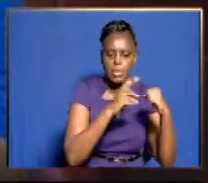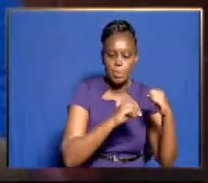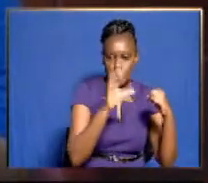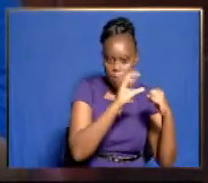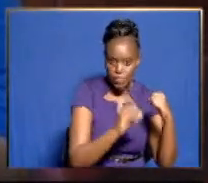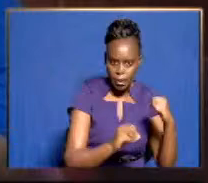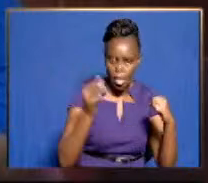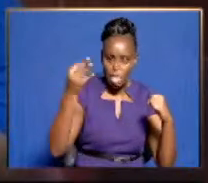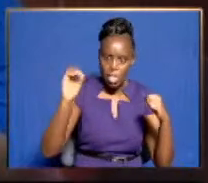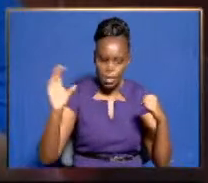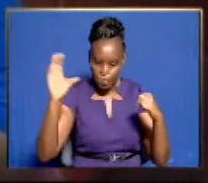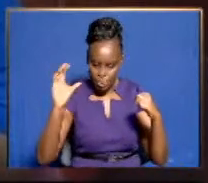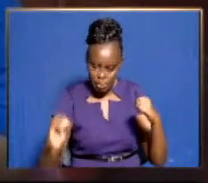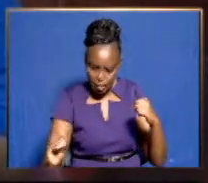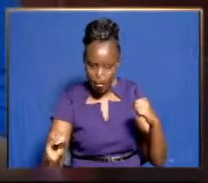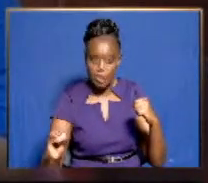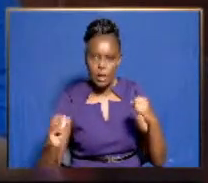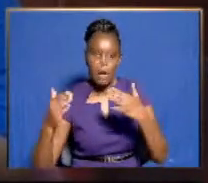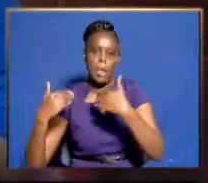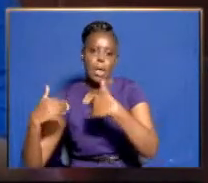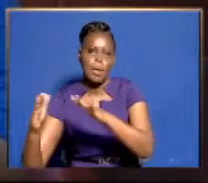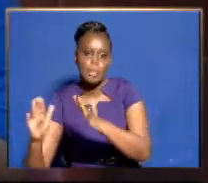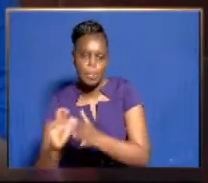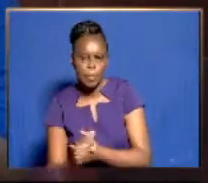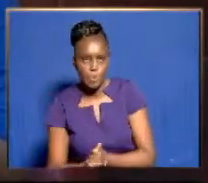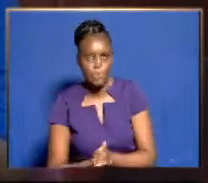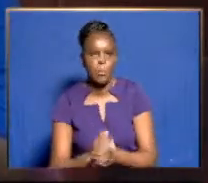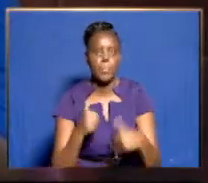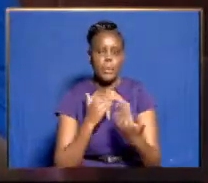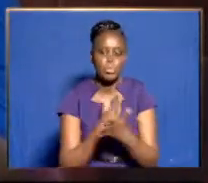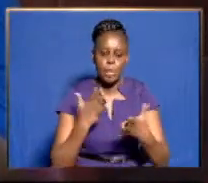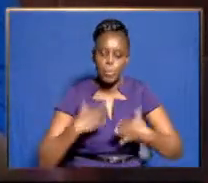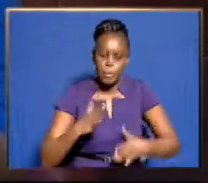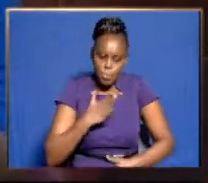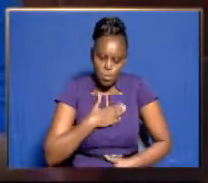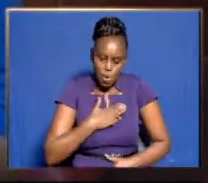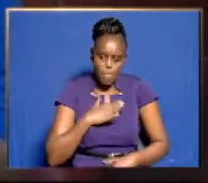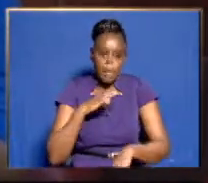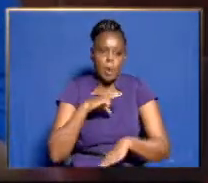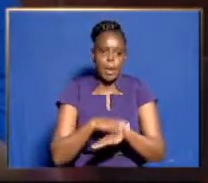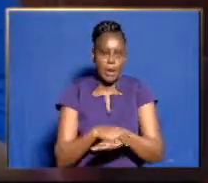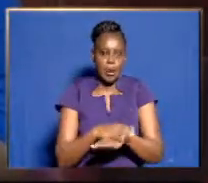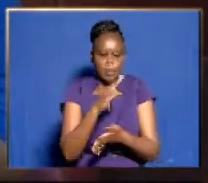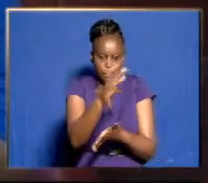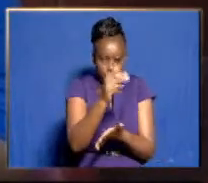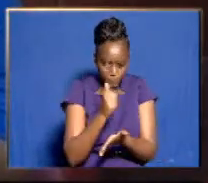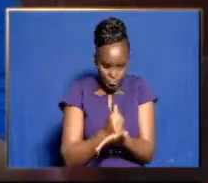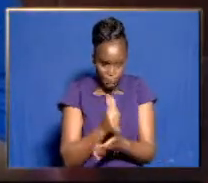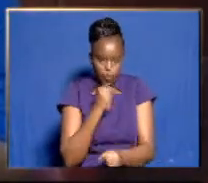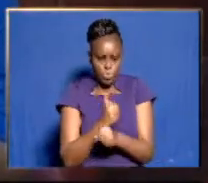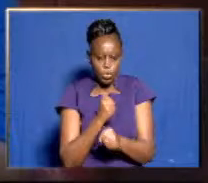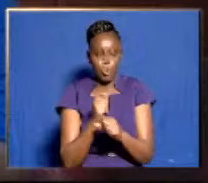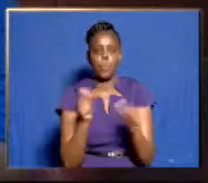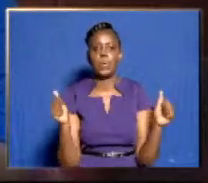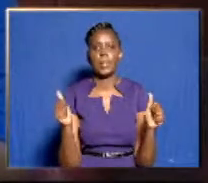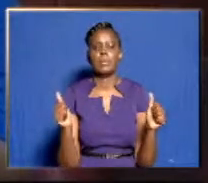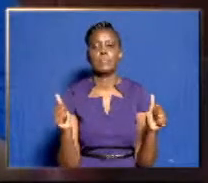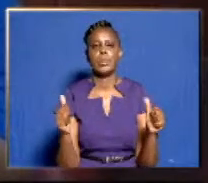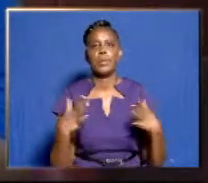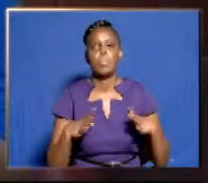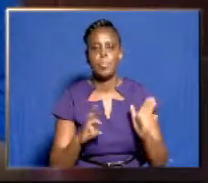and 30% externally, so that we ensure our people also get to be hired first, the people we